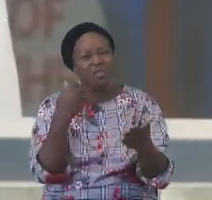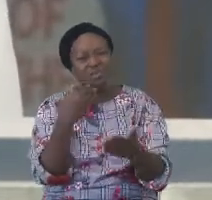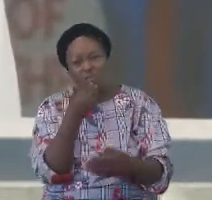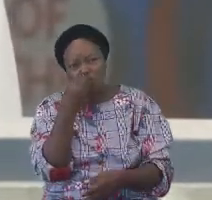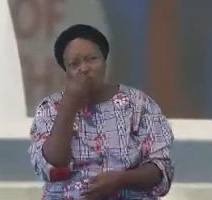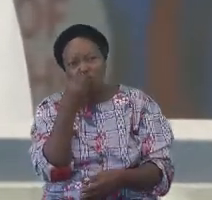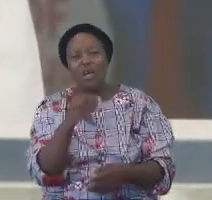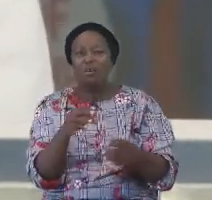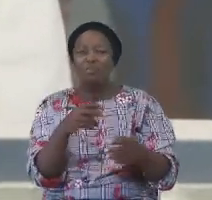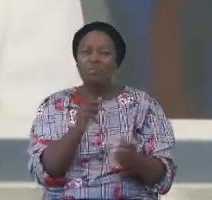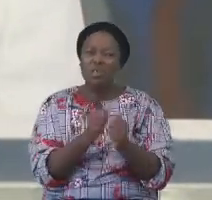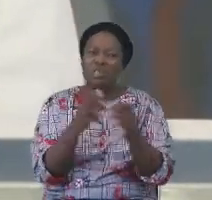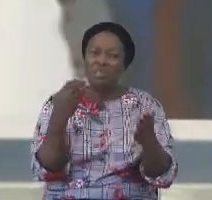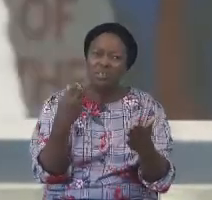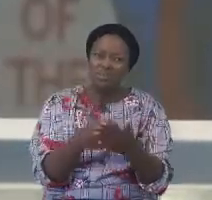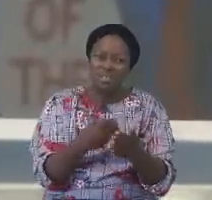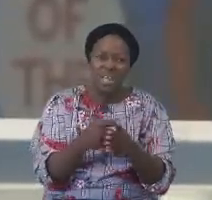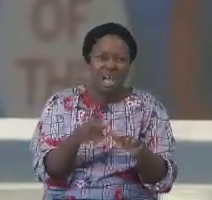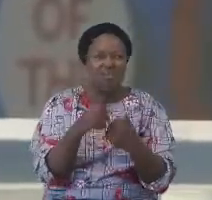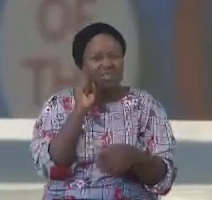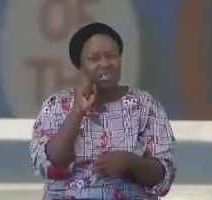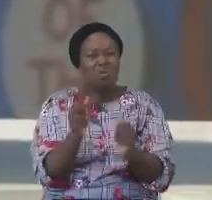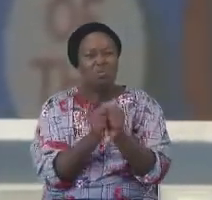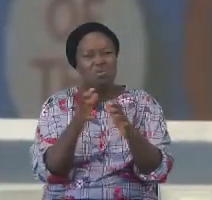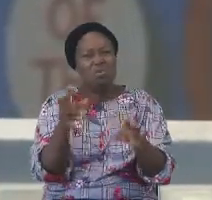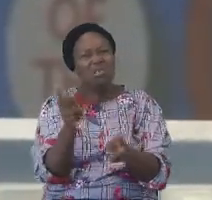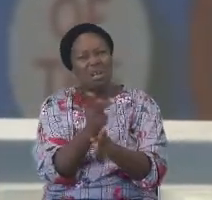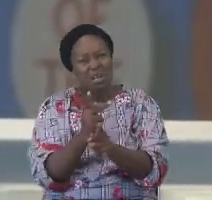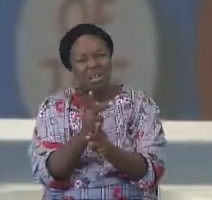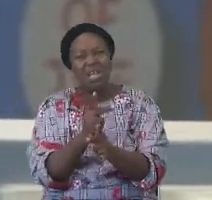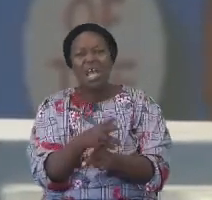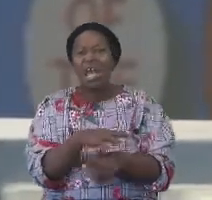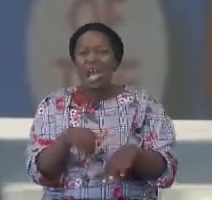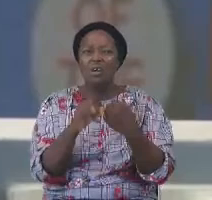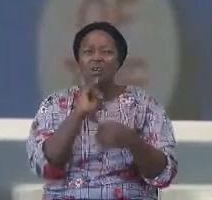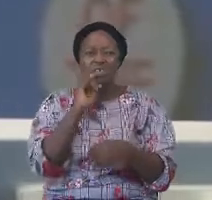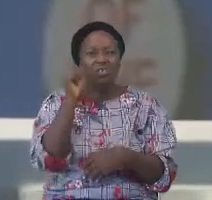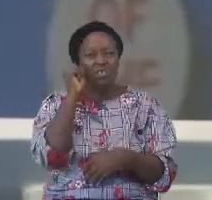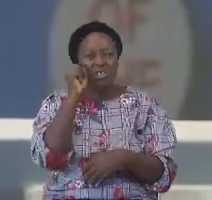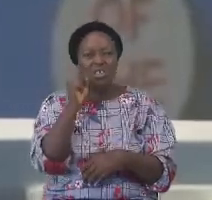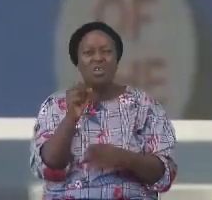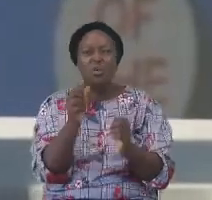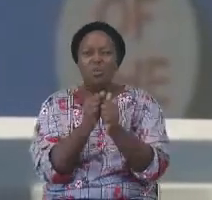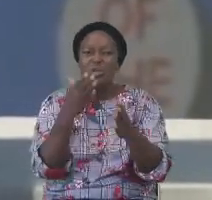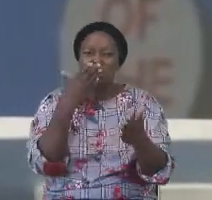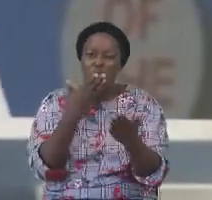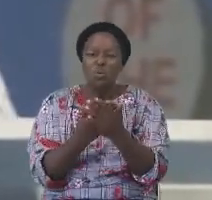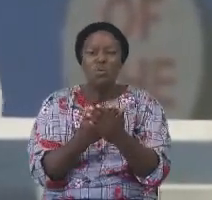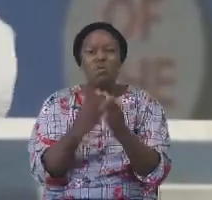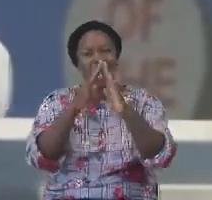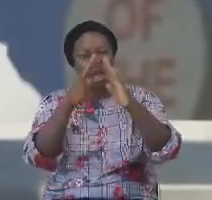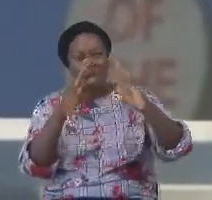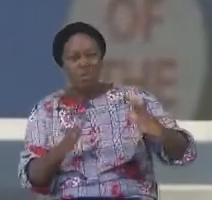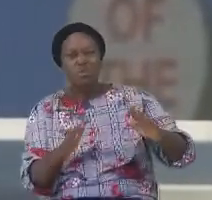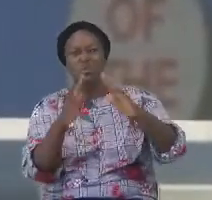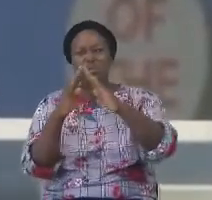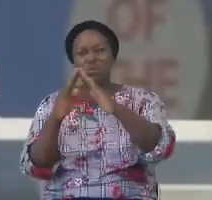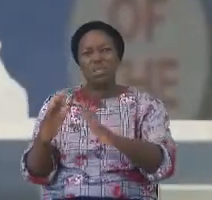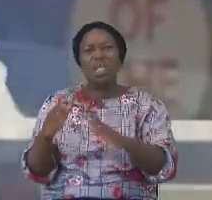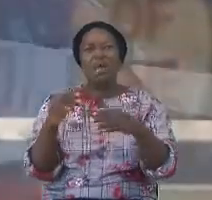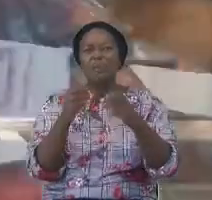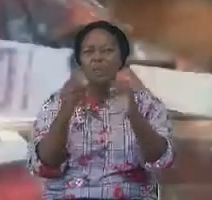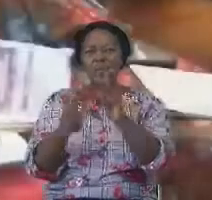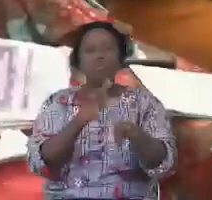she without food how is she without money how is she without care how is she